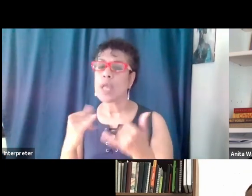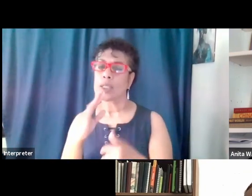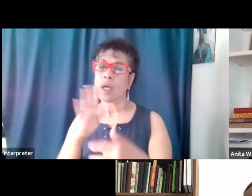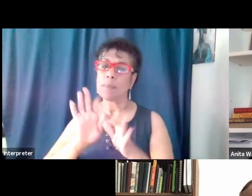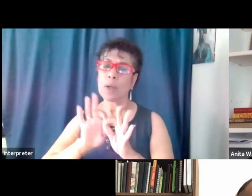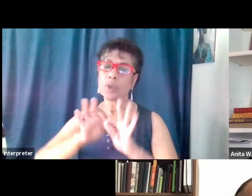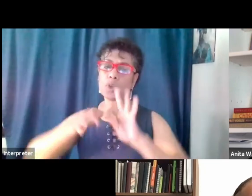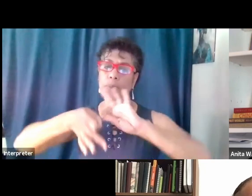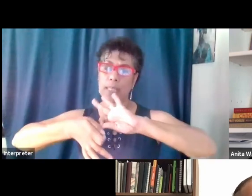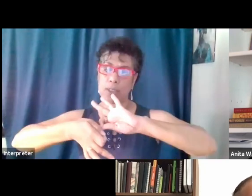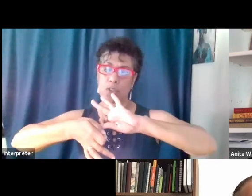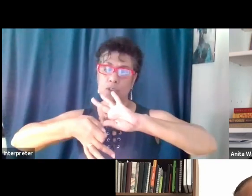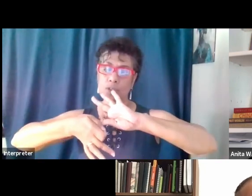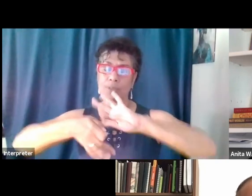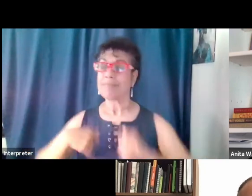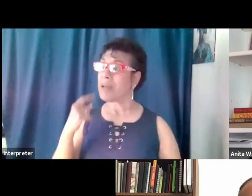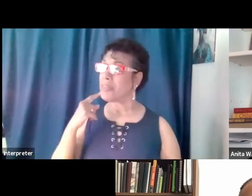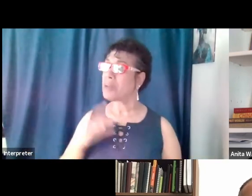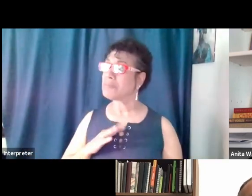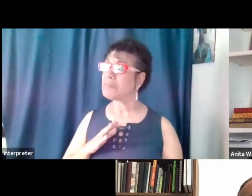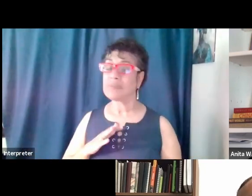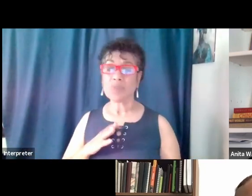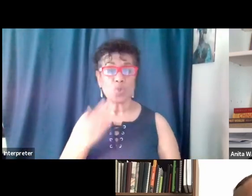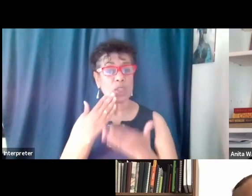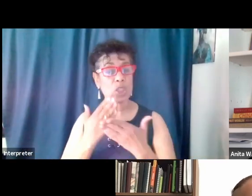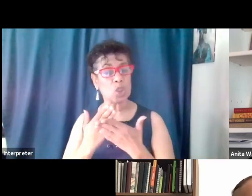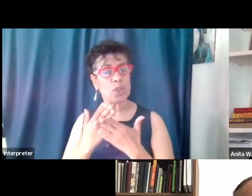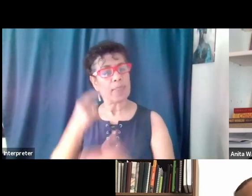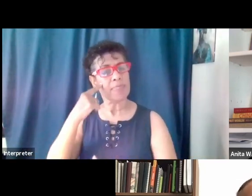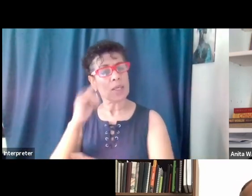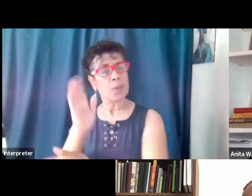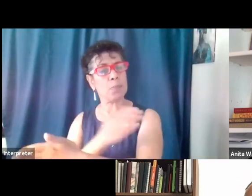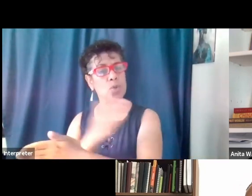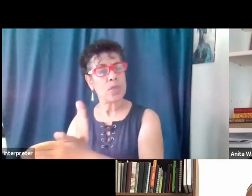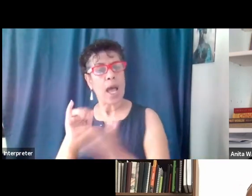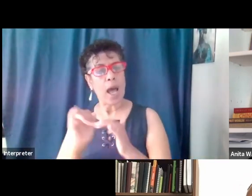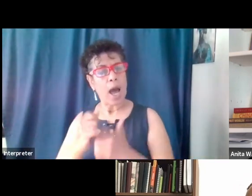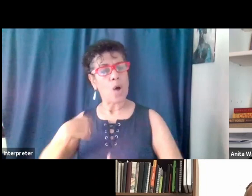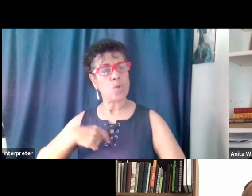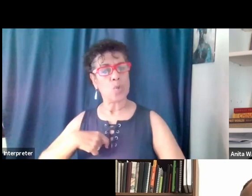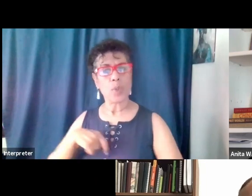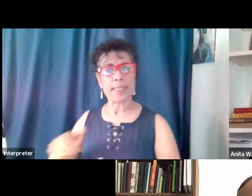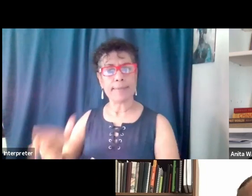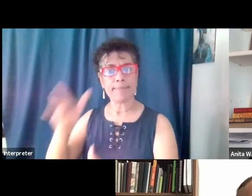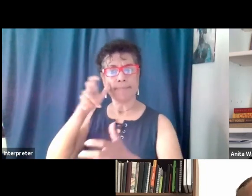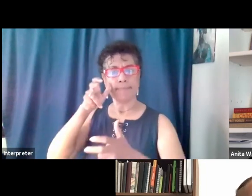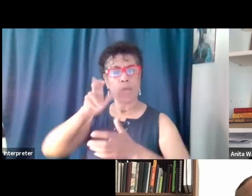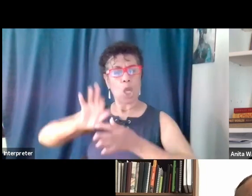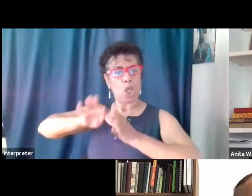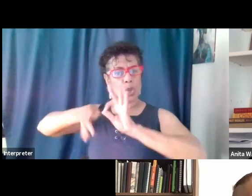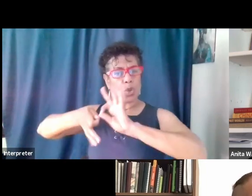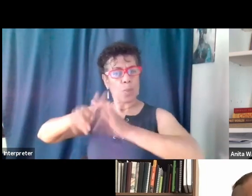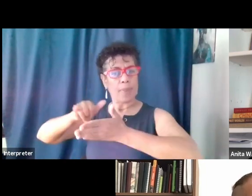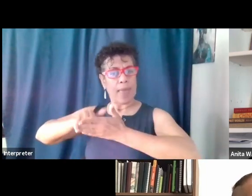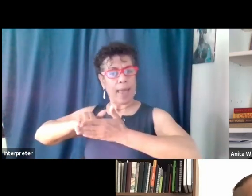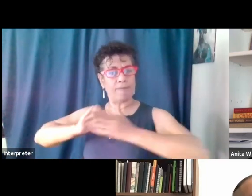interpretation, which is, I thought, a good reaction to music. How do we interpret music physically,